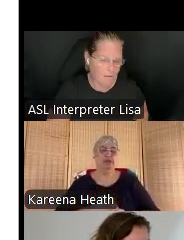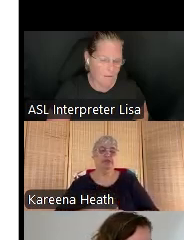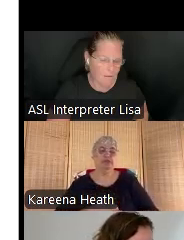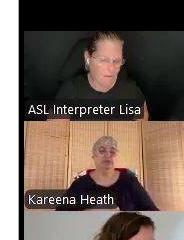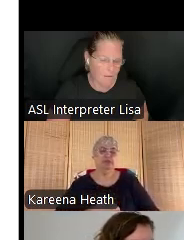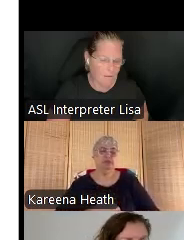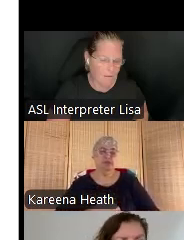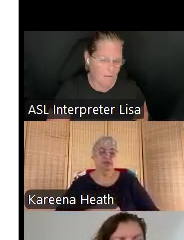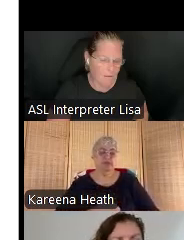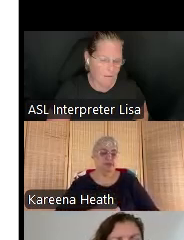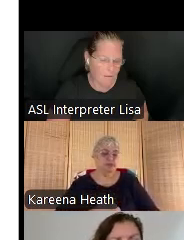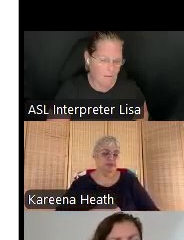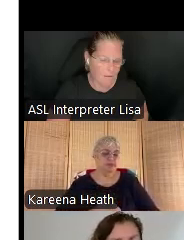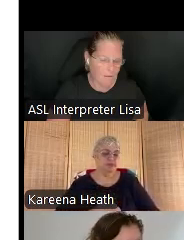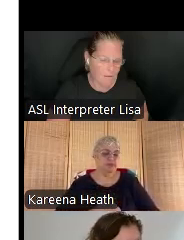just a moment.